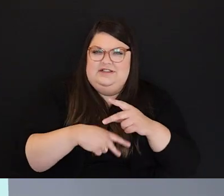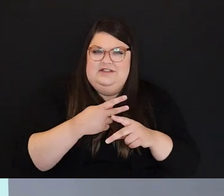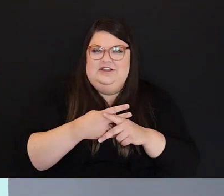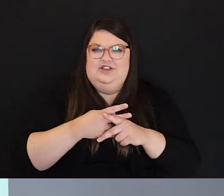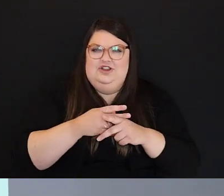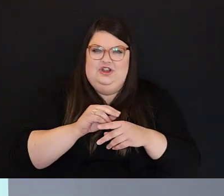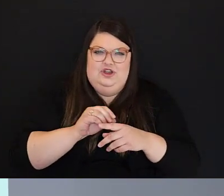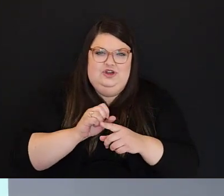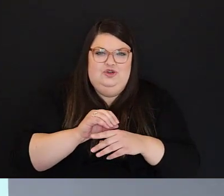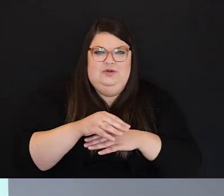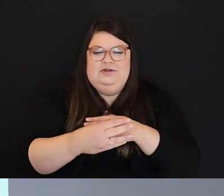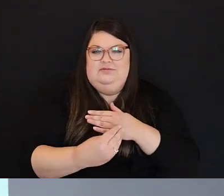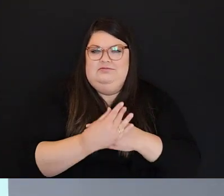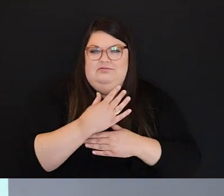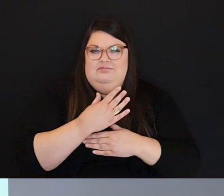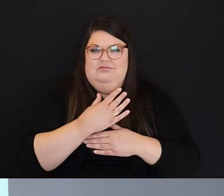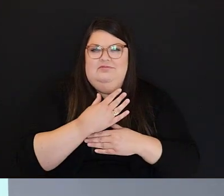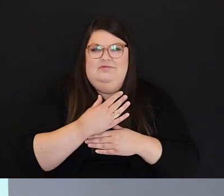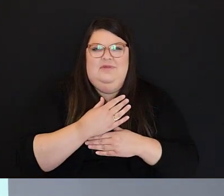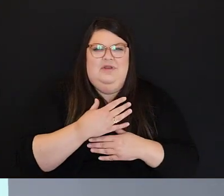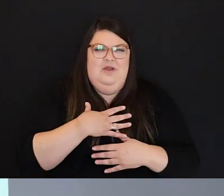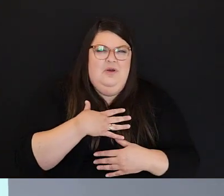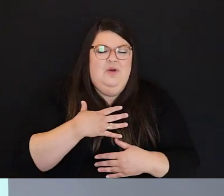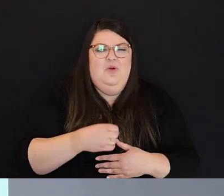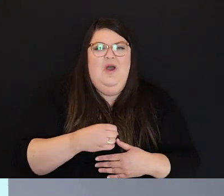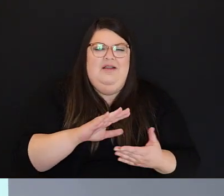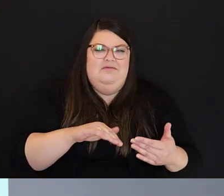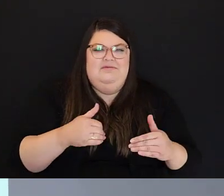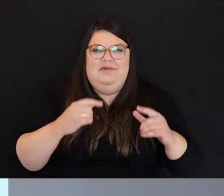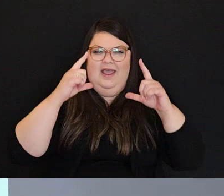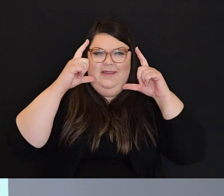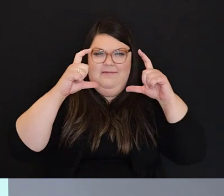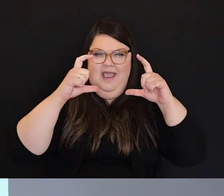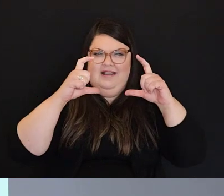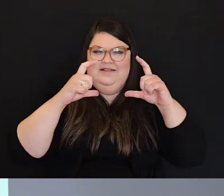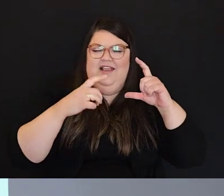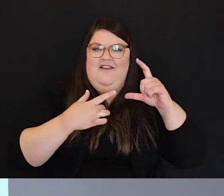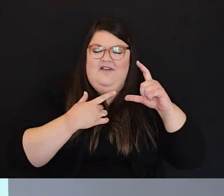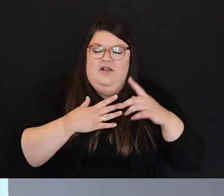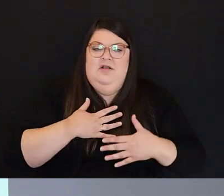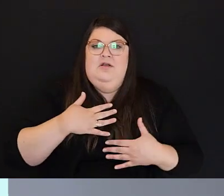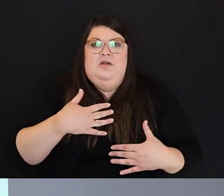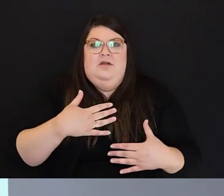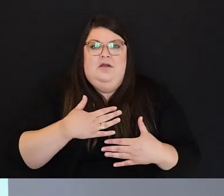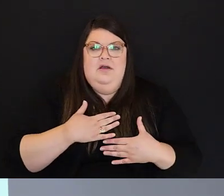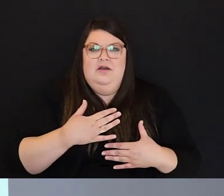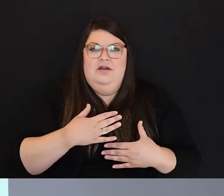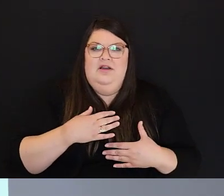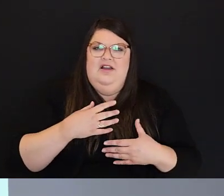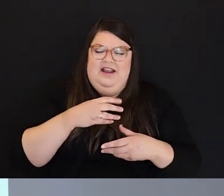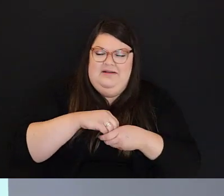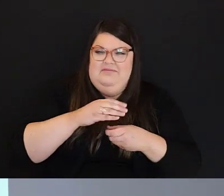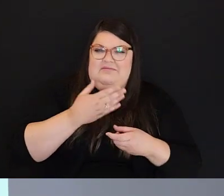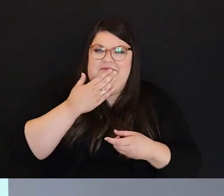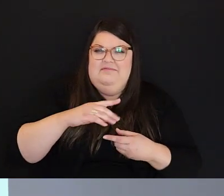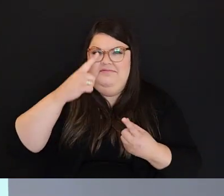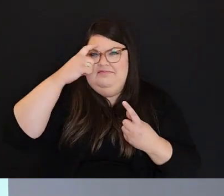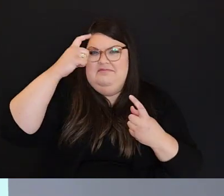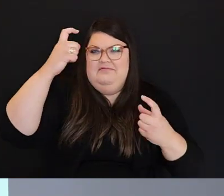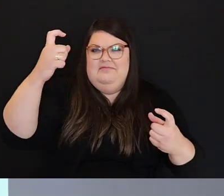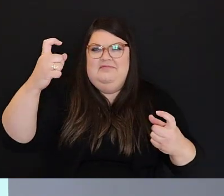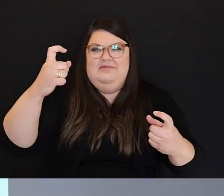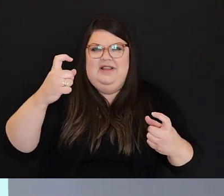death masks haunt my nightmares and leave me gasping. Bleached death masks haunt my nightmares and leave me